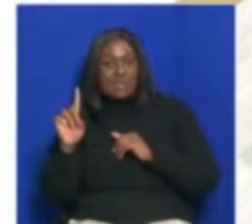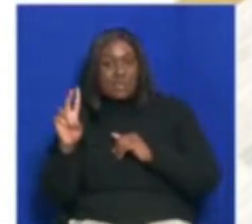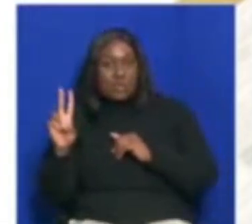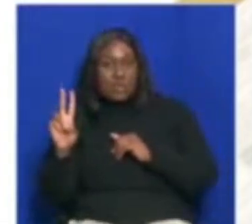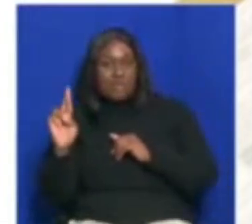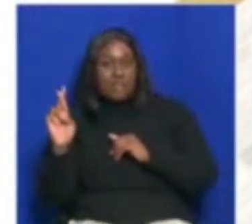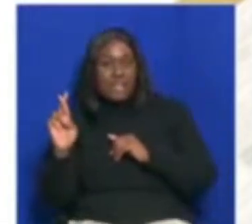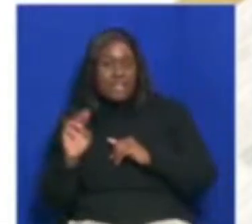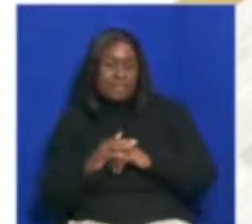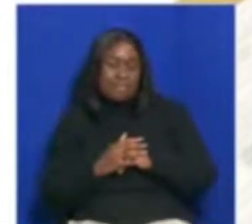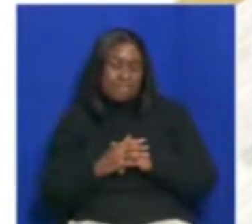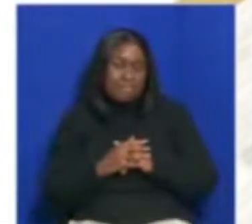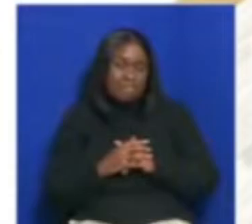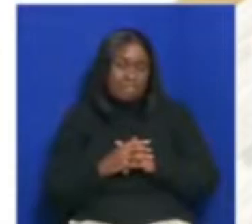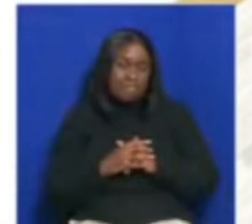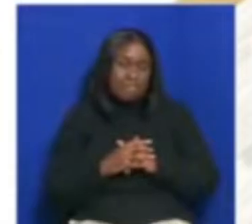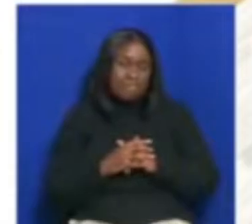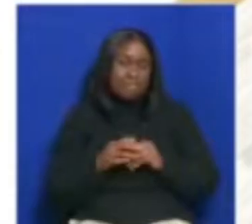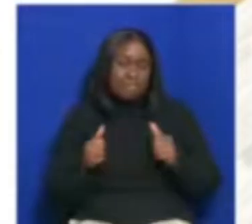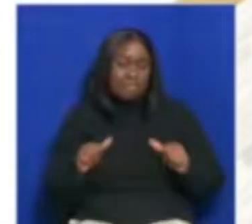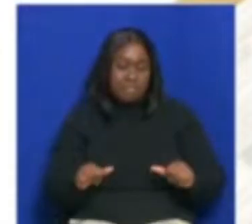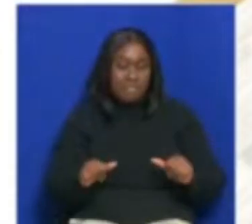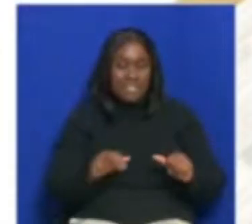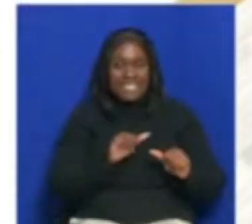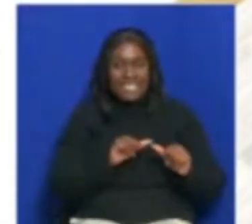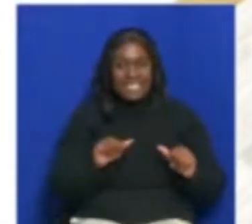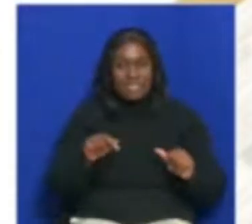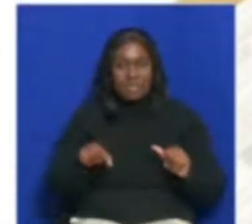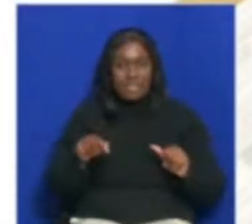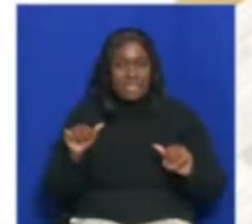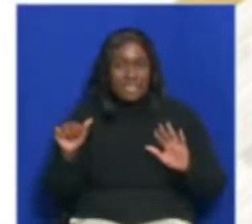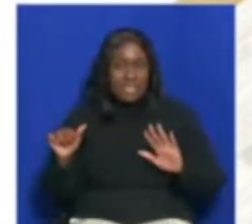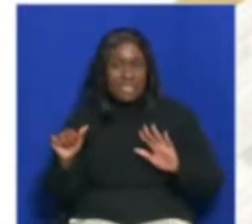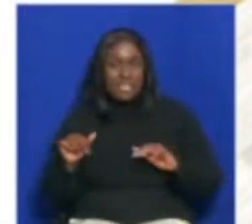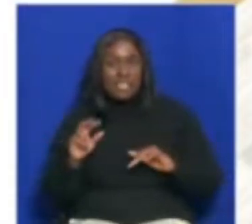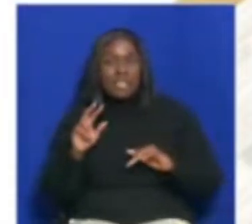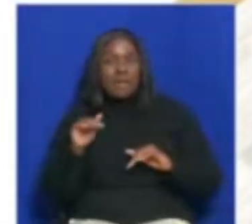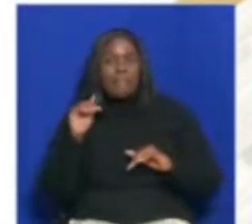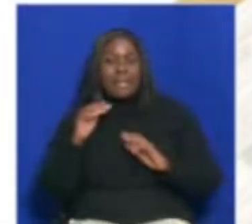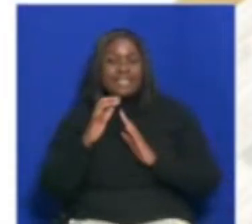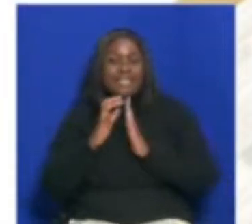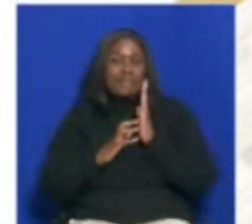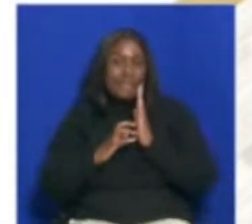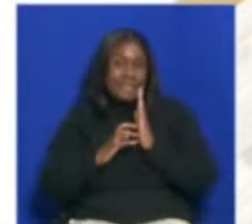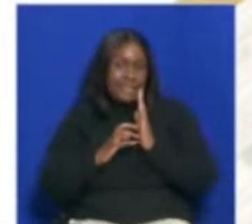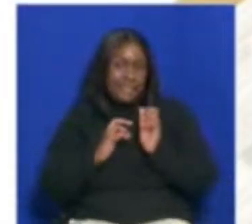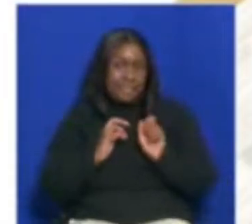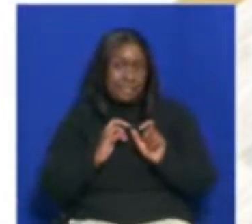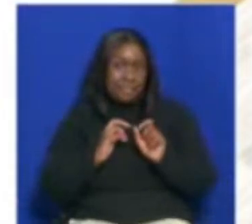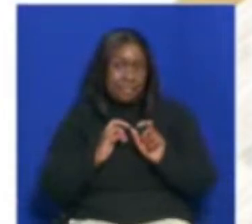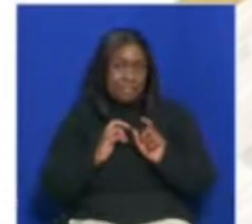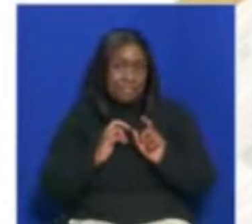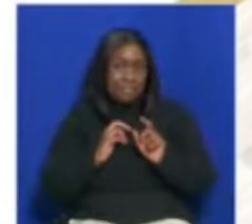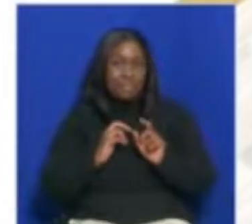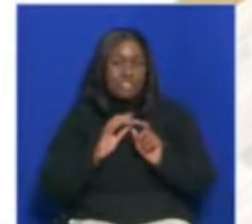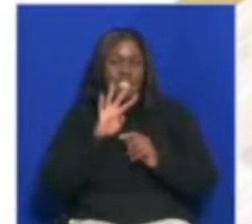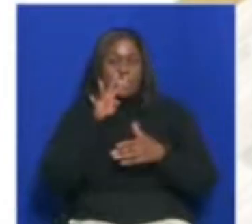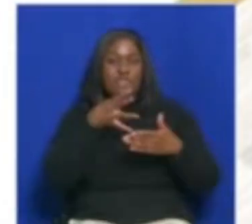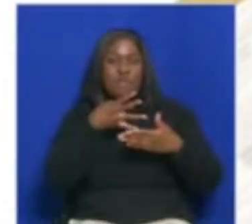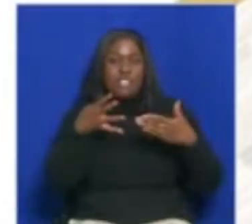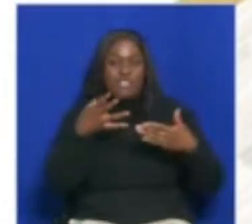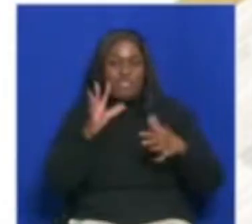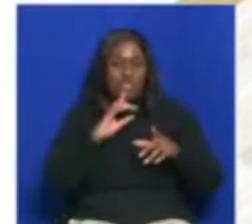And in 66.6, you refer to the bank statements and Yes, the spreadsheets. We've already taken them. That's correct. That's